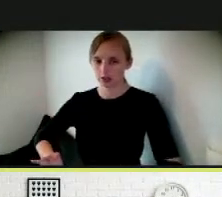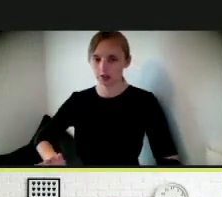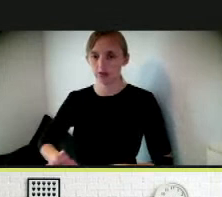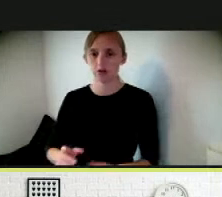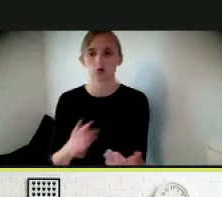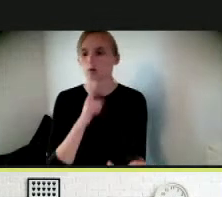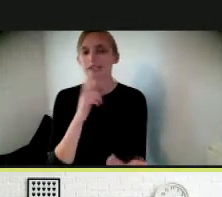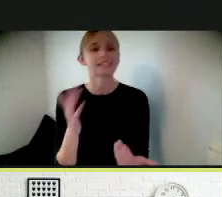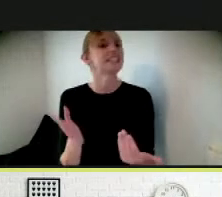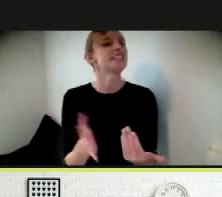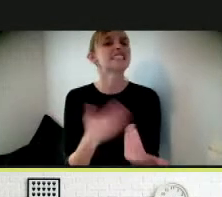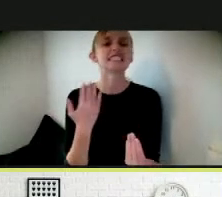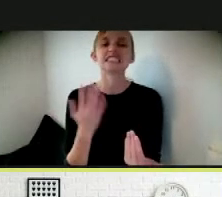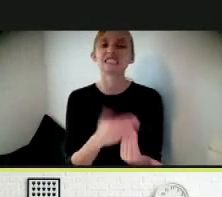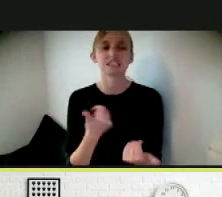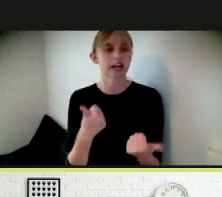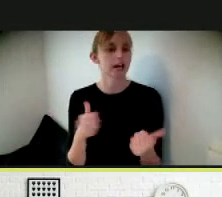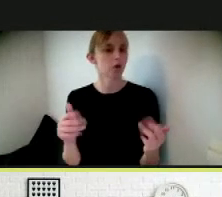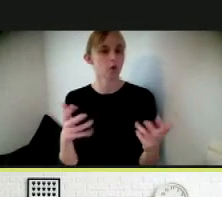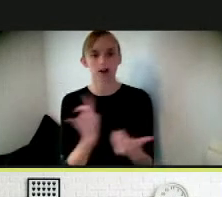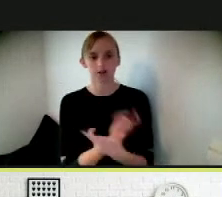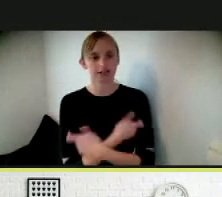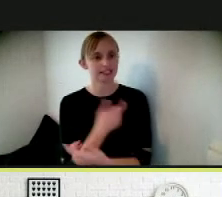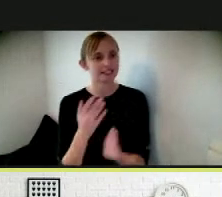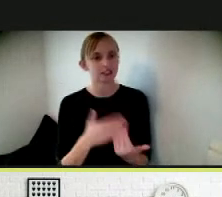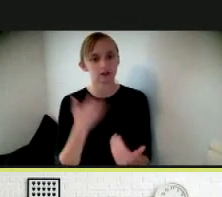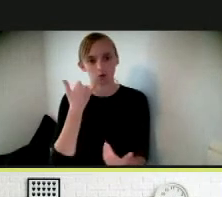get a vaccine. You can call us at